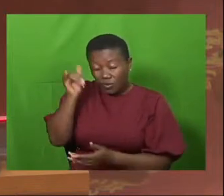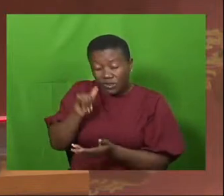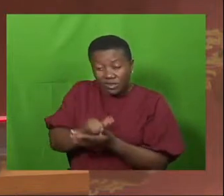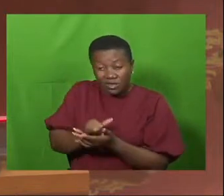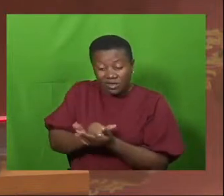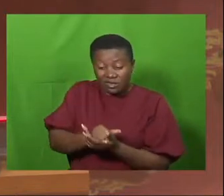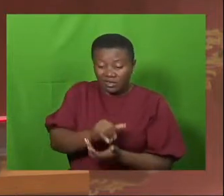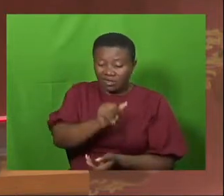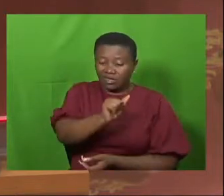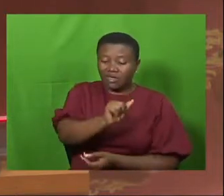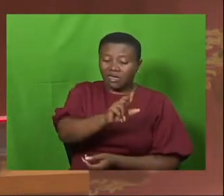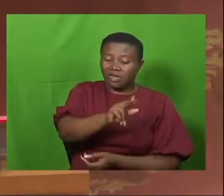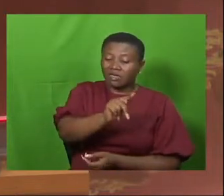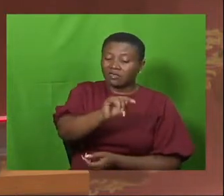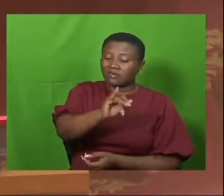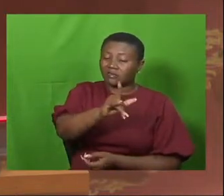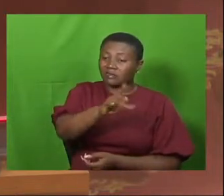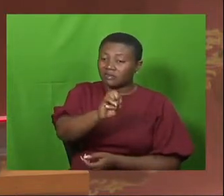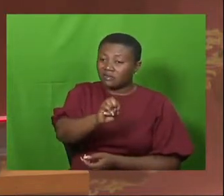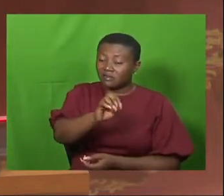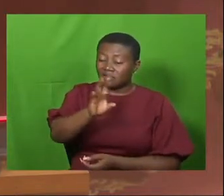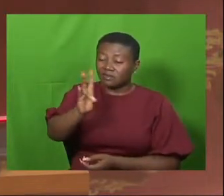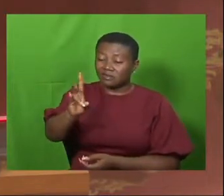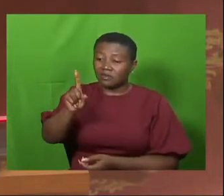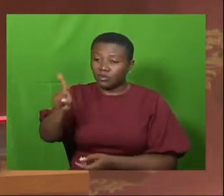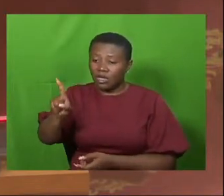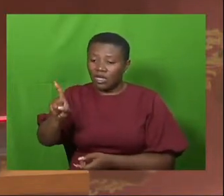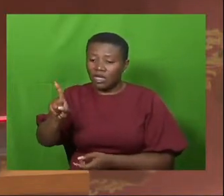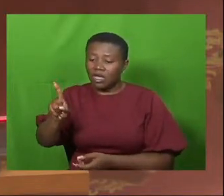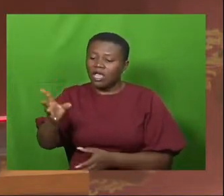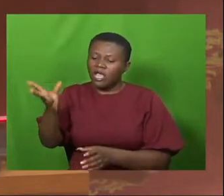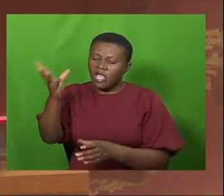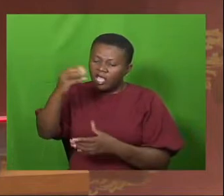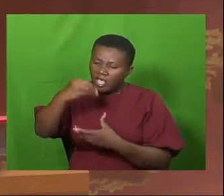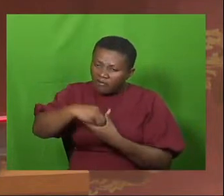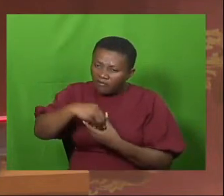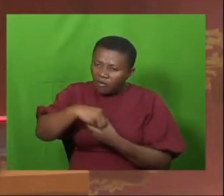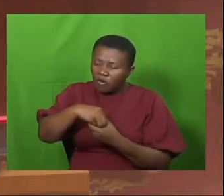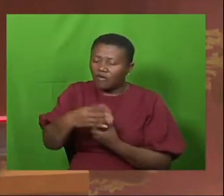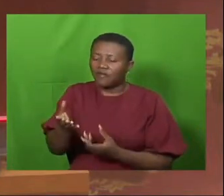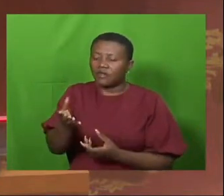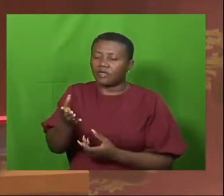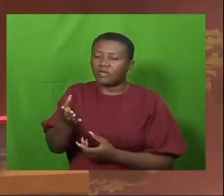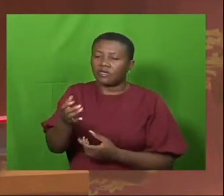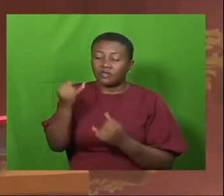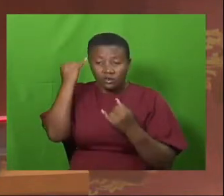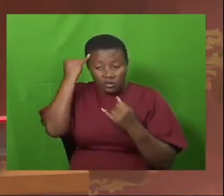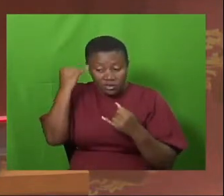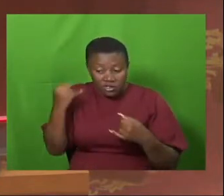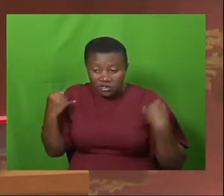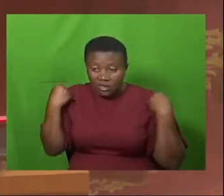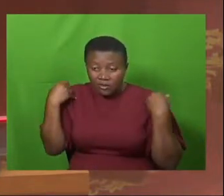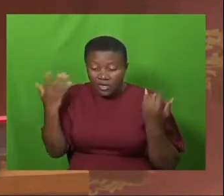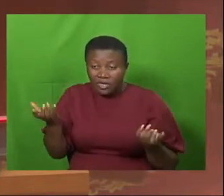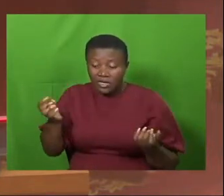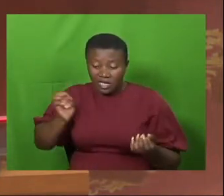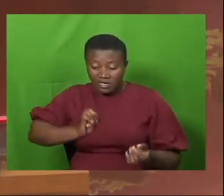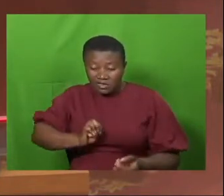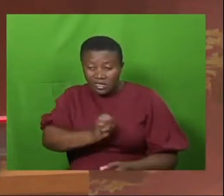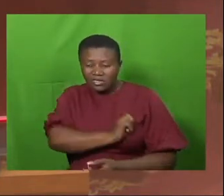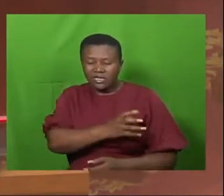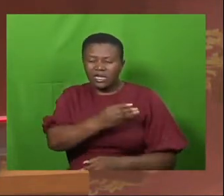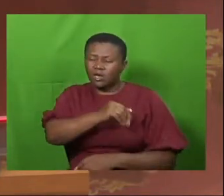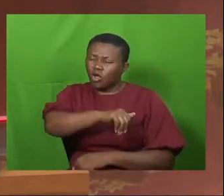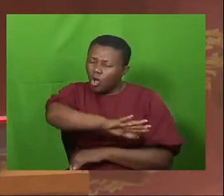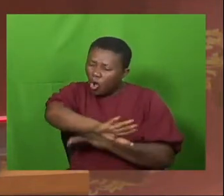to do with the judiciary and other arms of government and not only the executive. And even so, by the